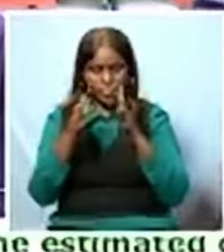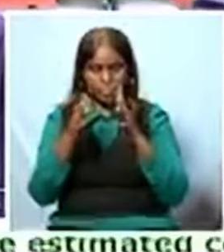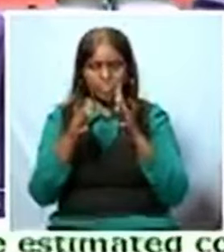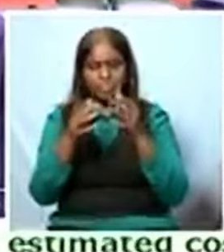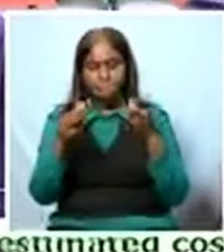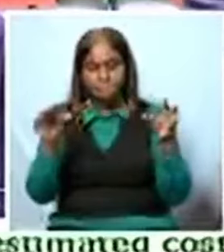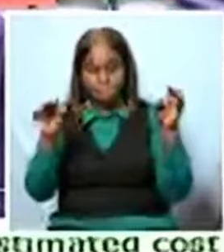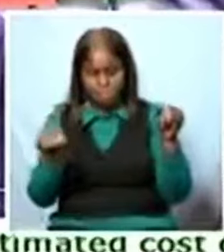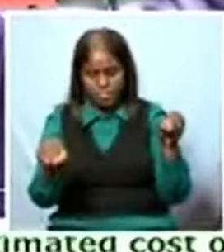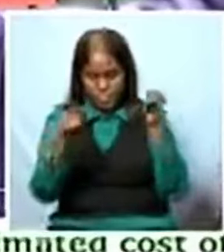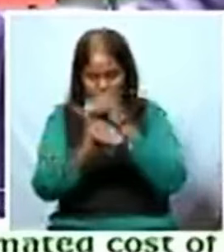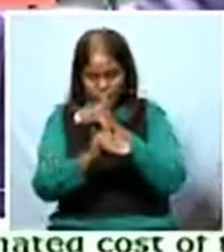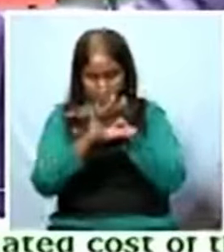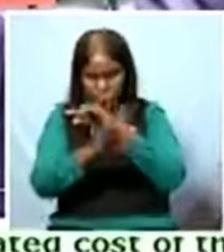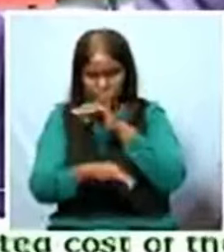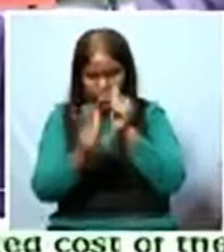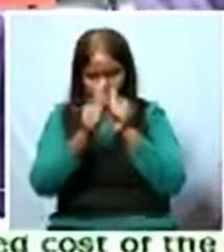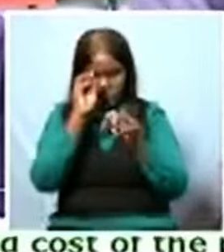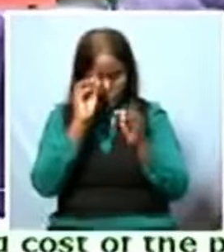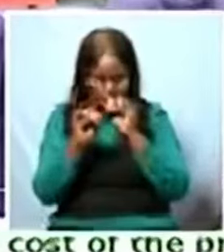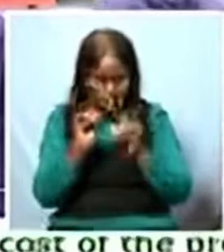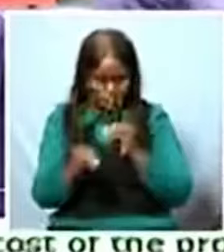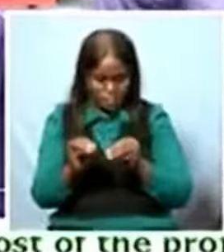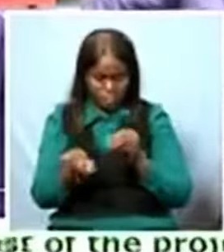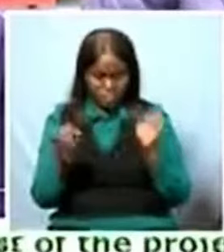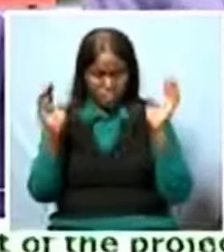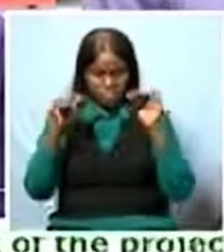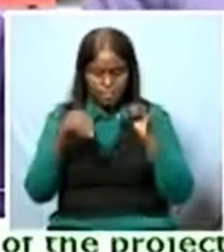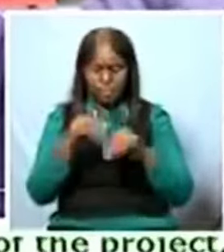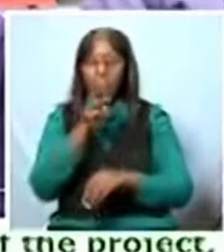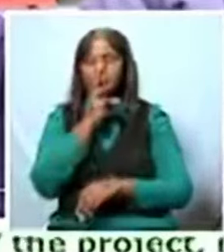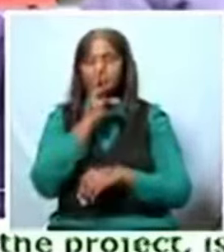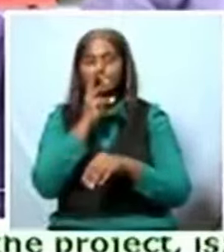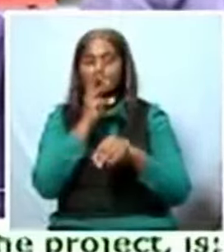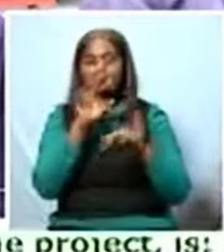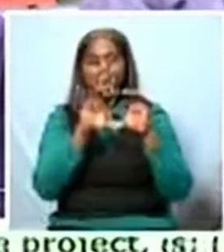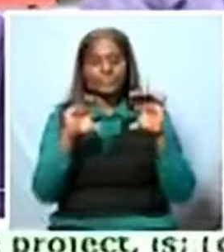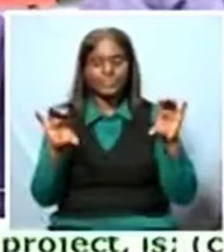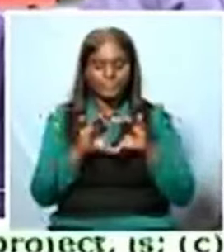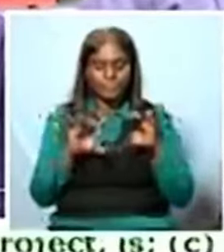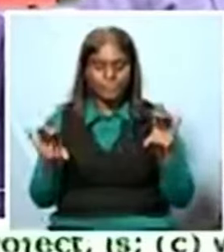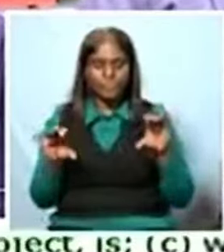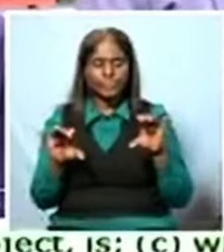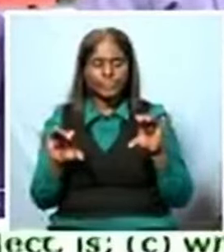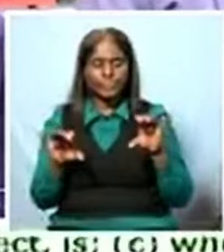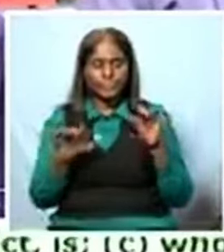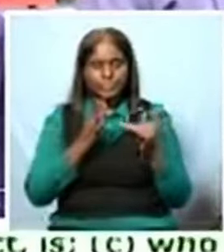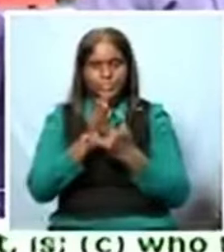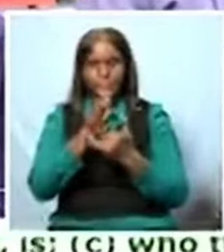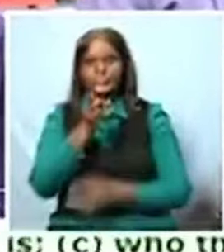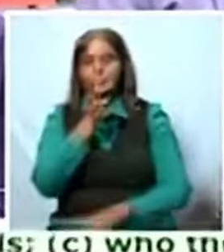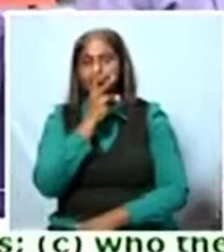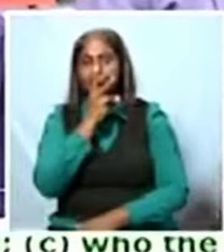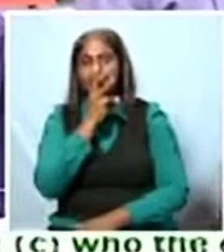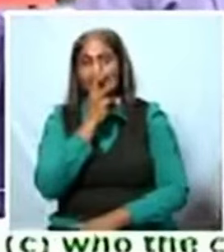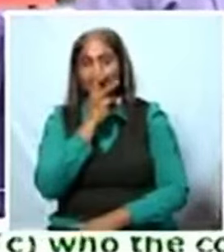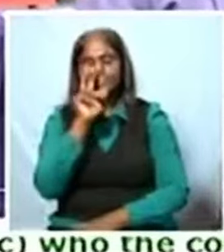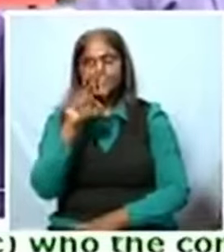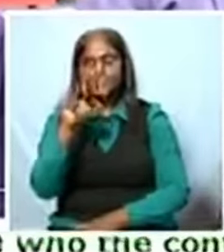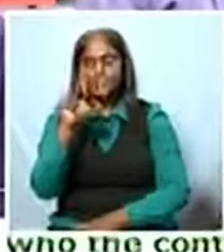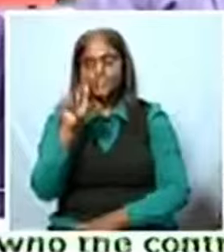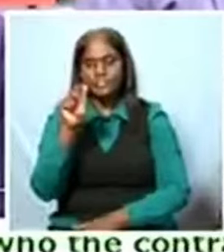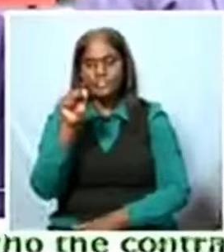the replacement and rehabilitation of dilapidated water pipes through Kana Water and